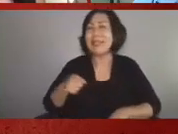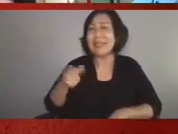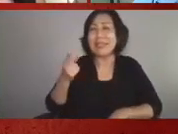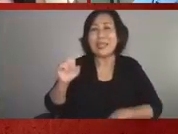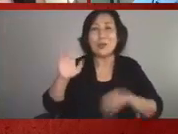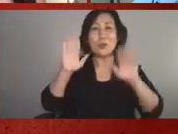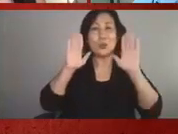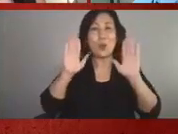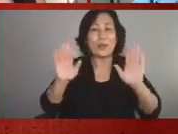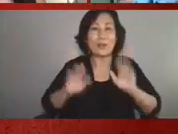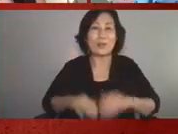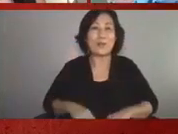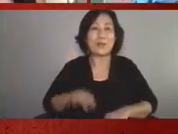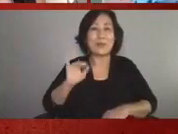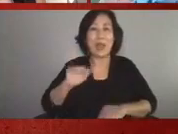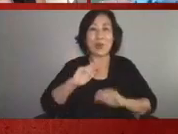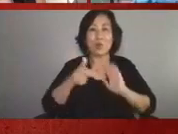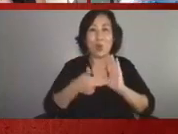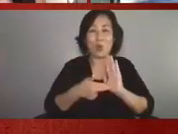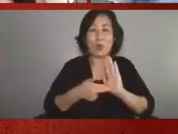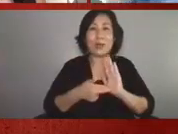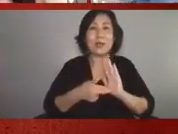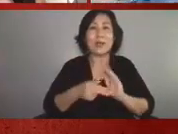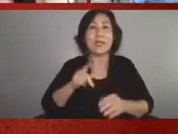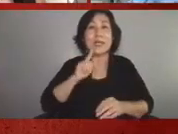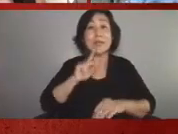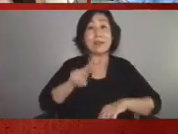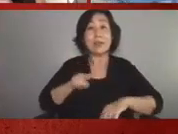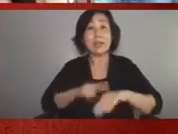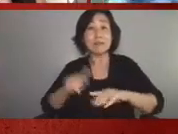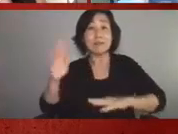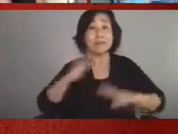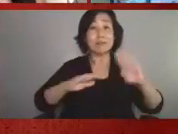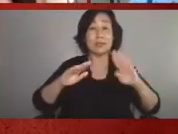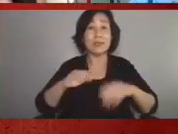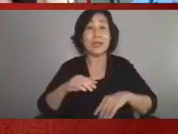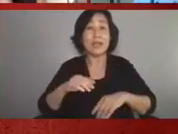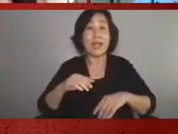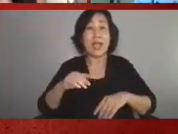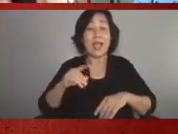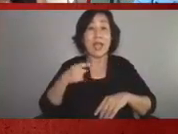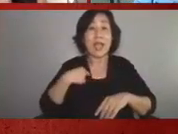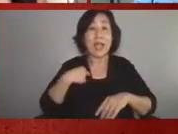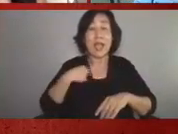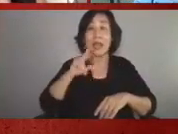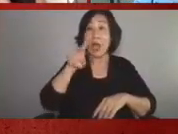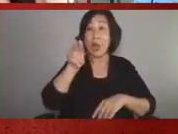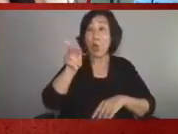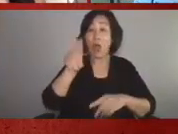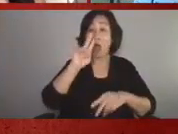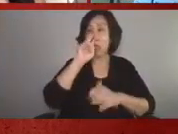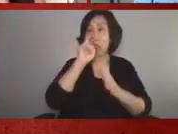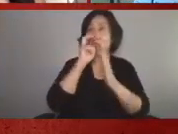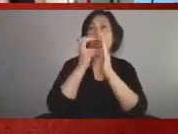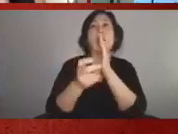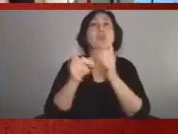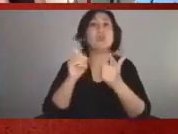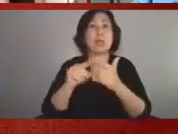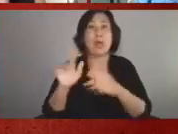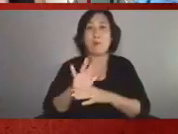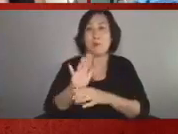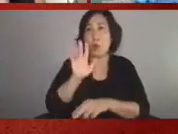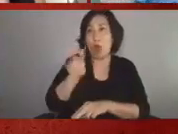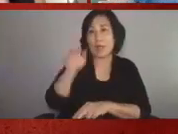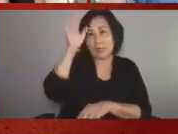wonderful in that that role. You know, he was very natural. In fact, he drew me into the movie almost more than anybody else. You know,